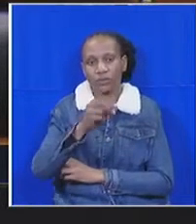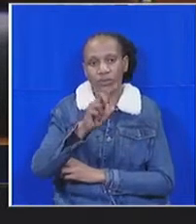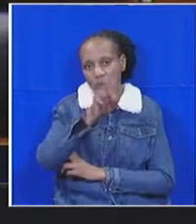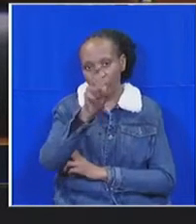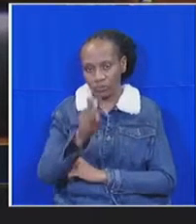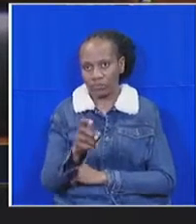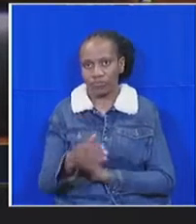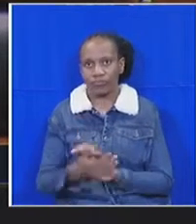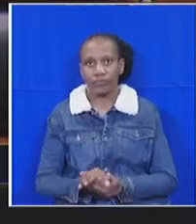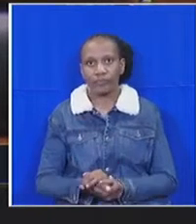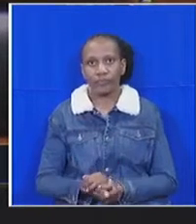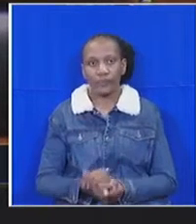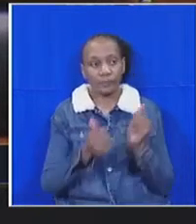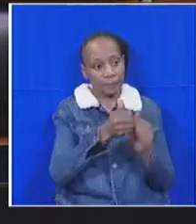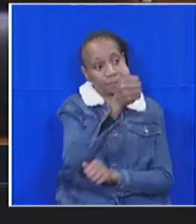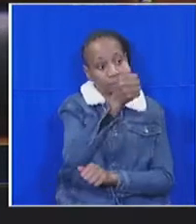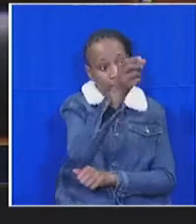Chair,